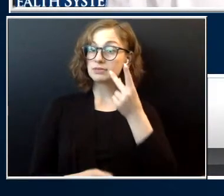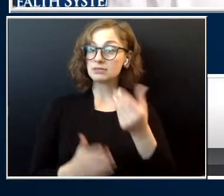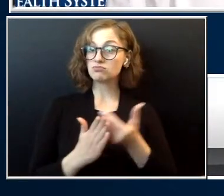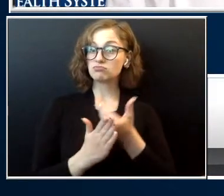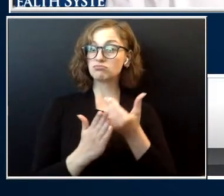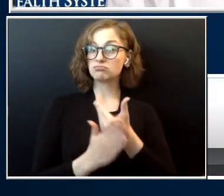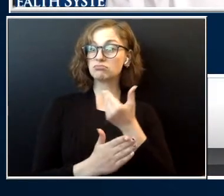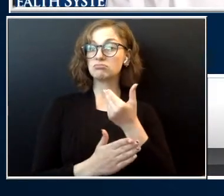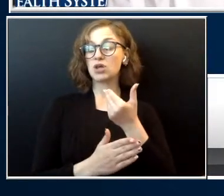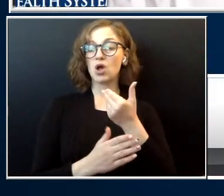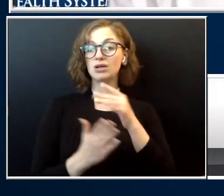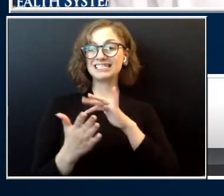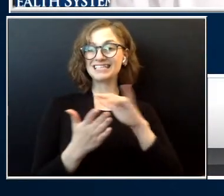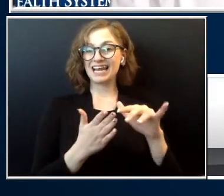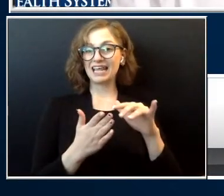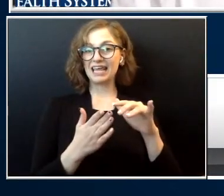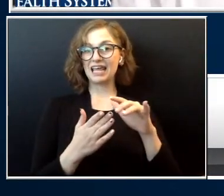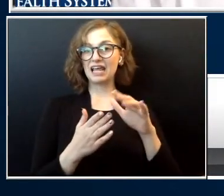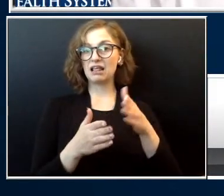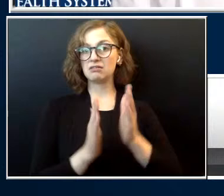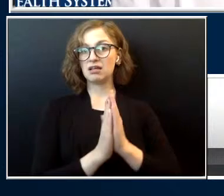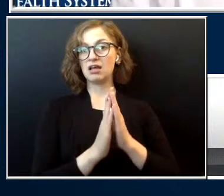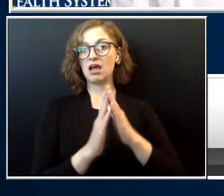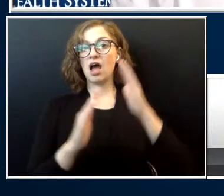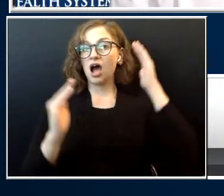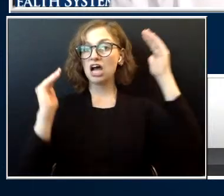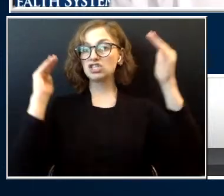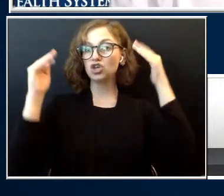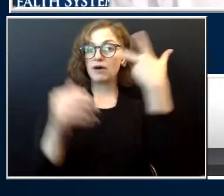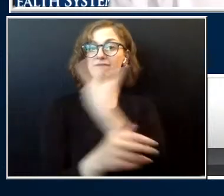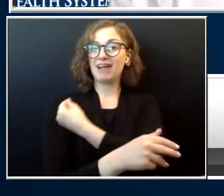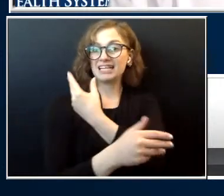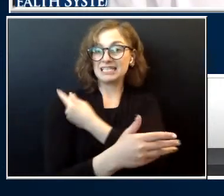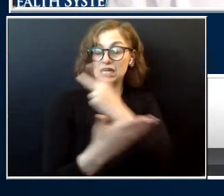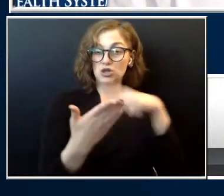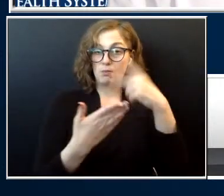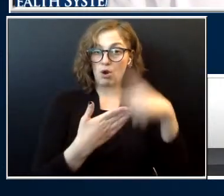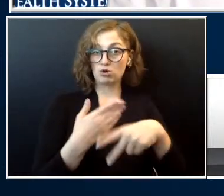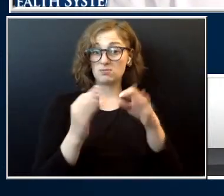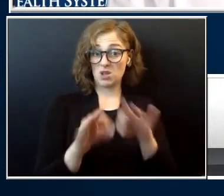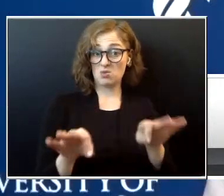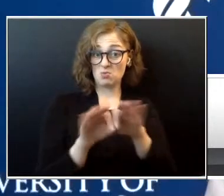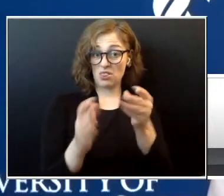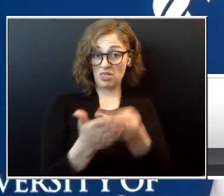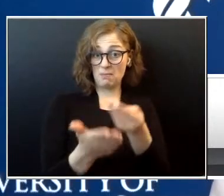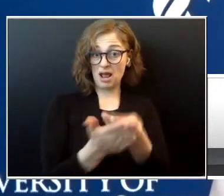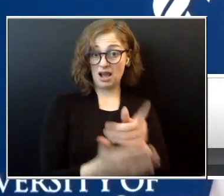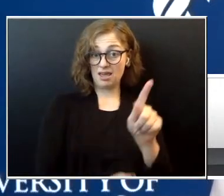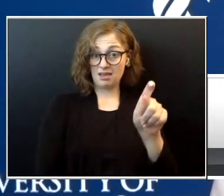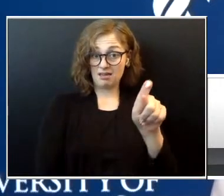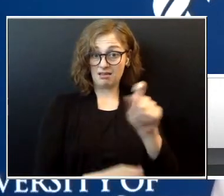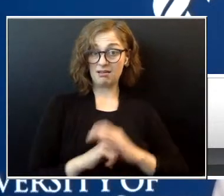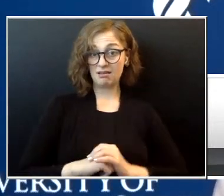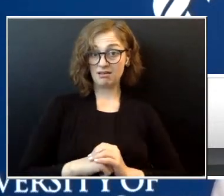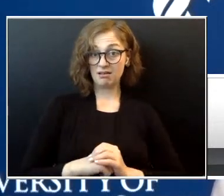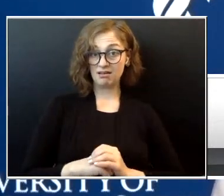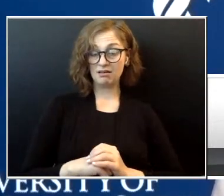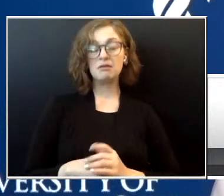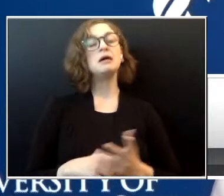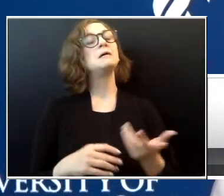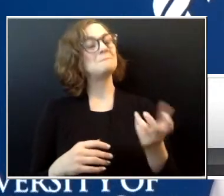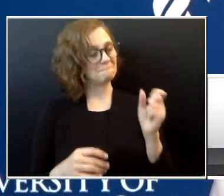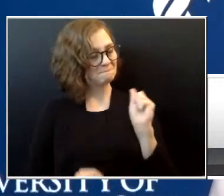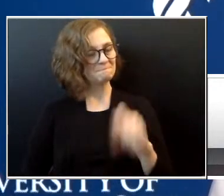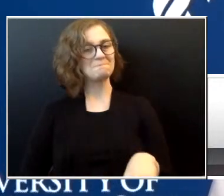vaccination programs are financially worth it. Sounds like maybe they are? Yeah, absolutely. And I know that, you know, working with your